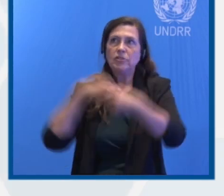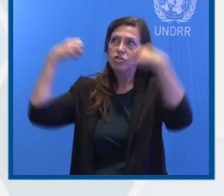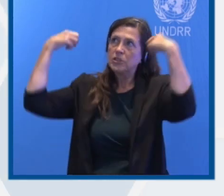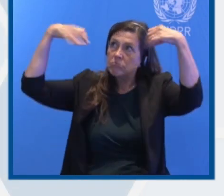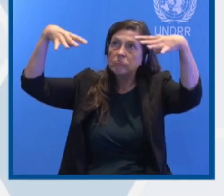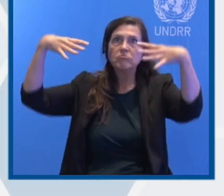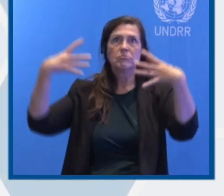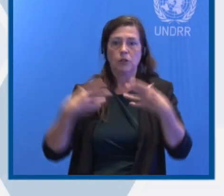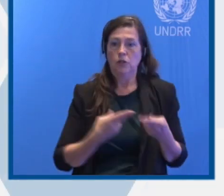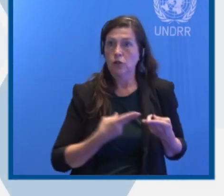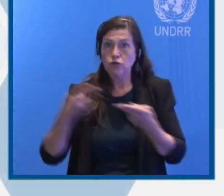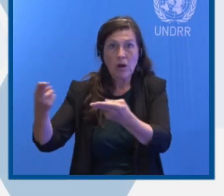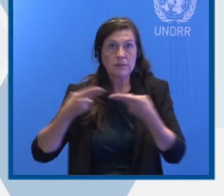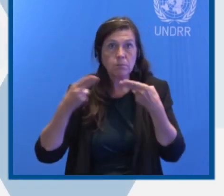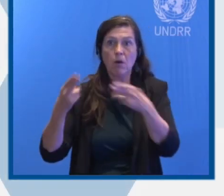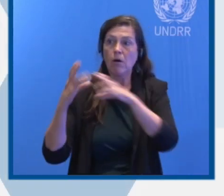water supply.